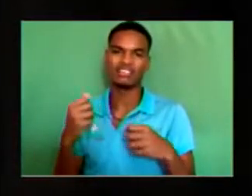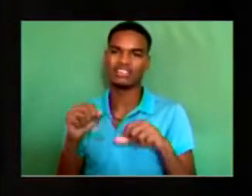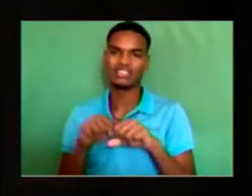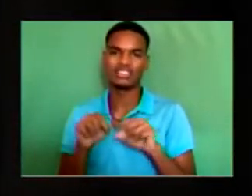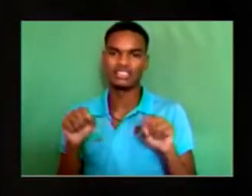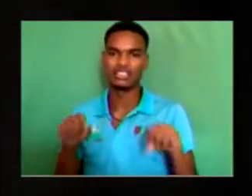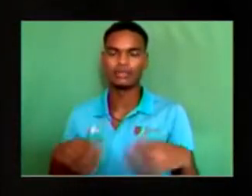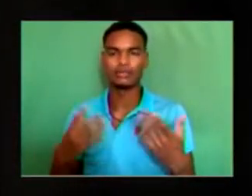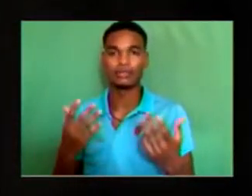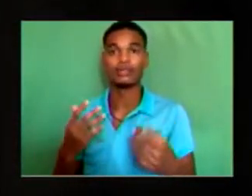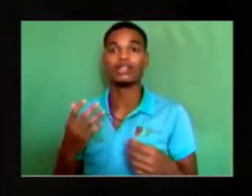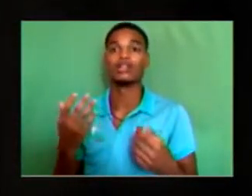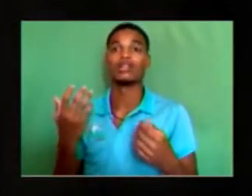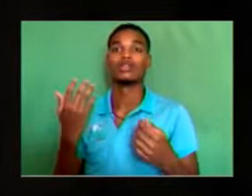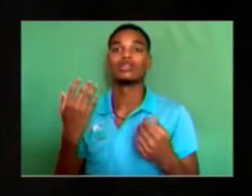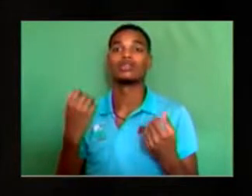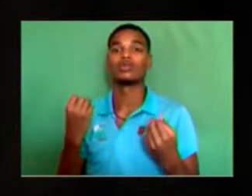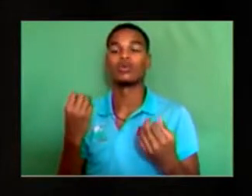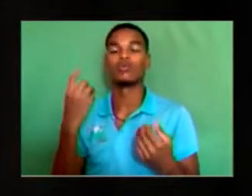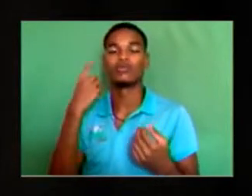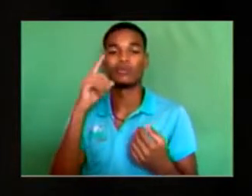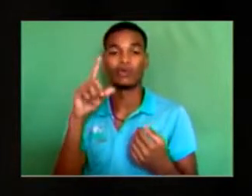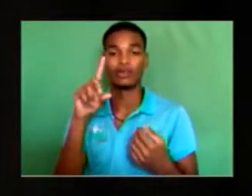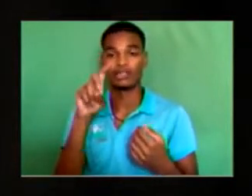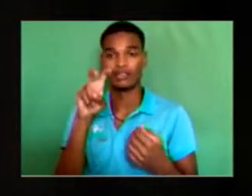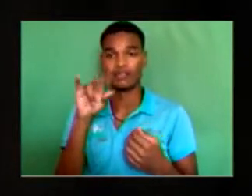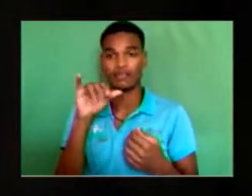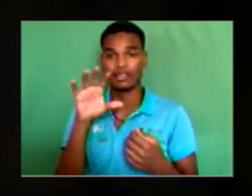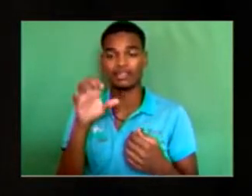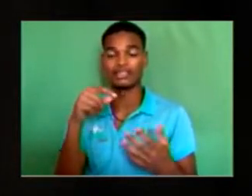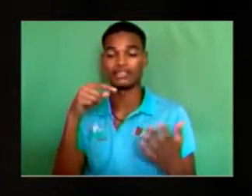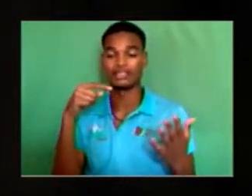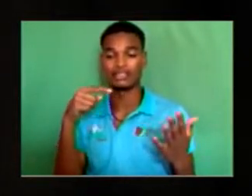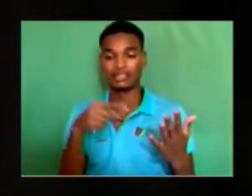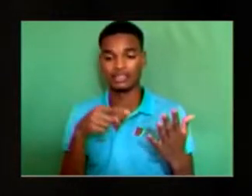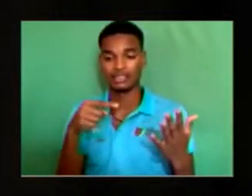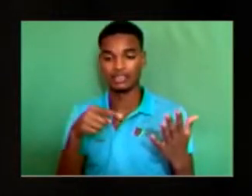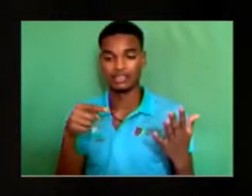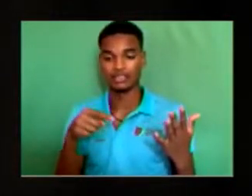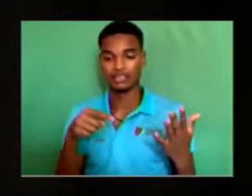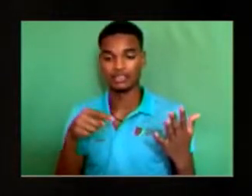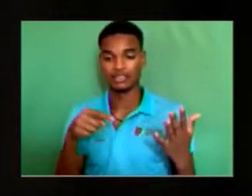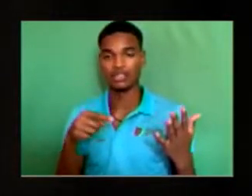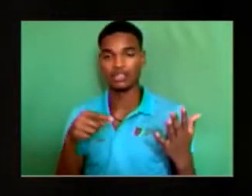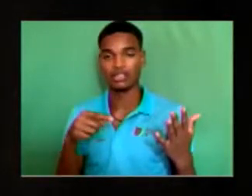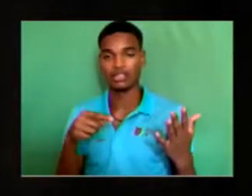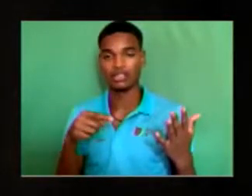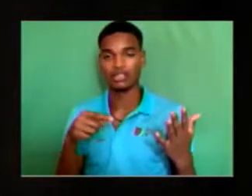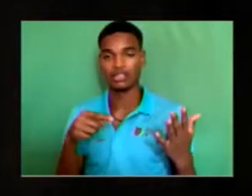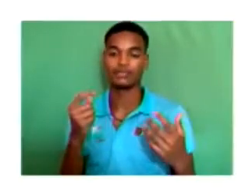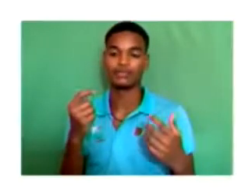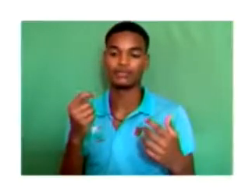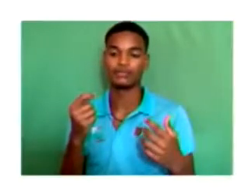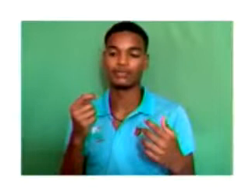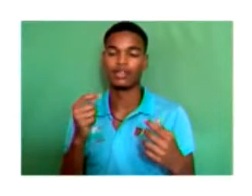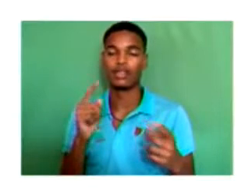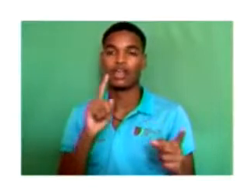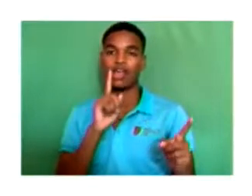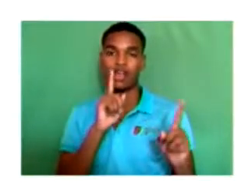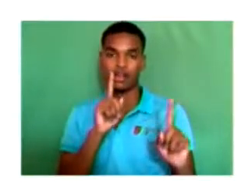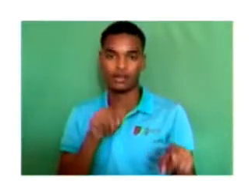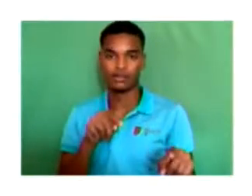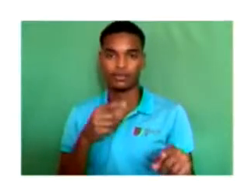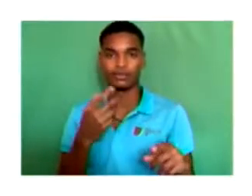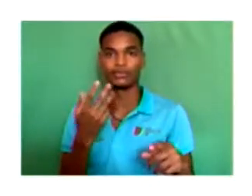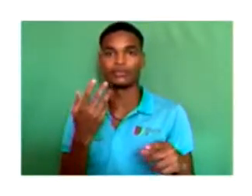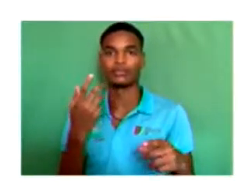Now, devices. These are the announced device manufacturers that